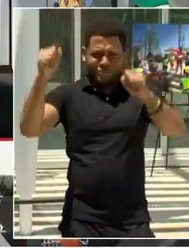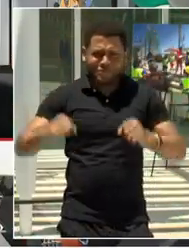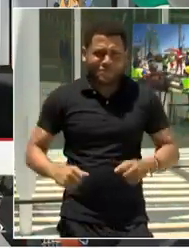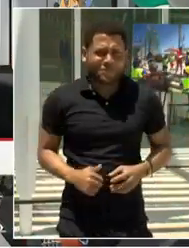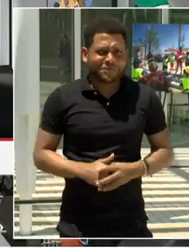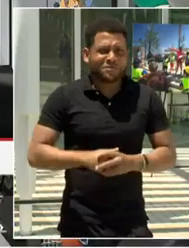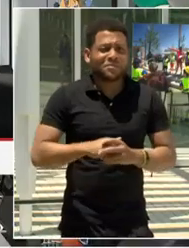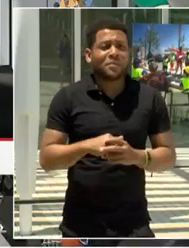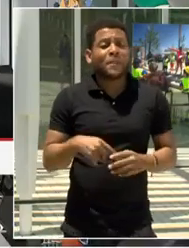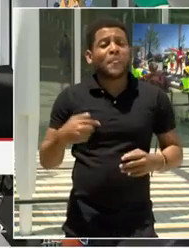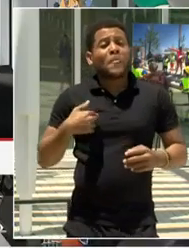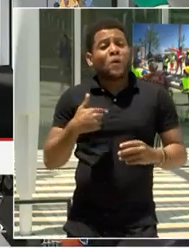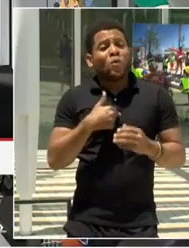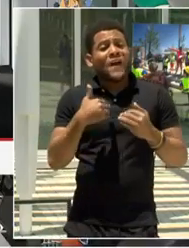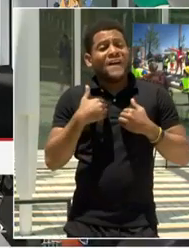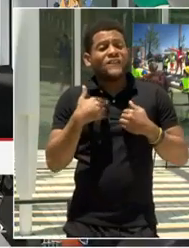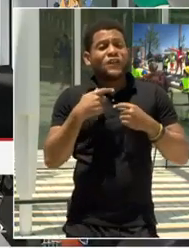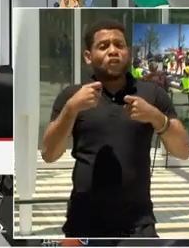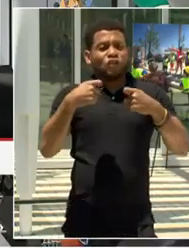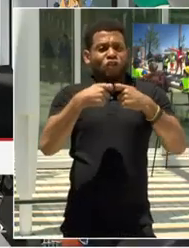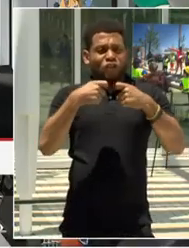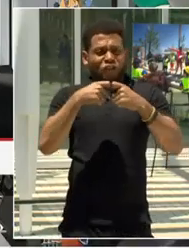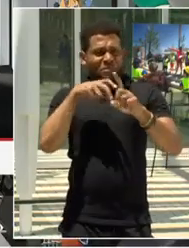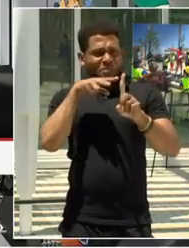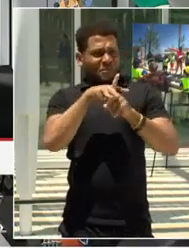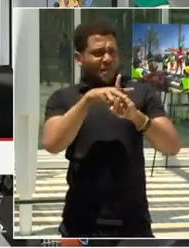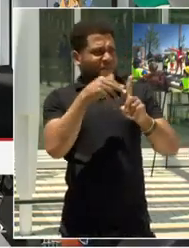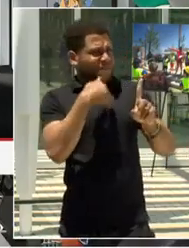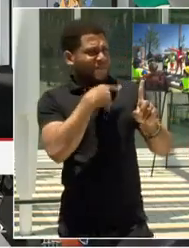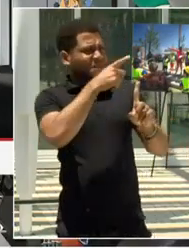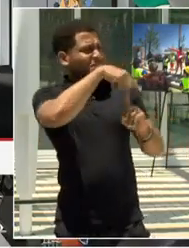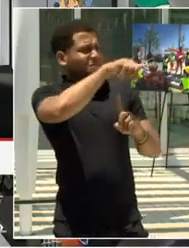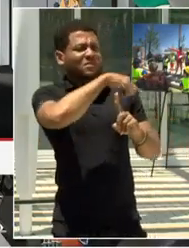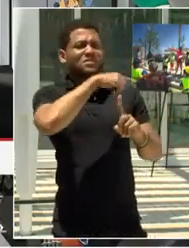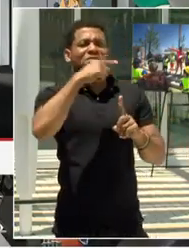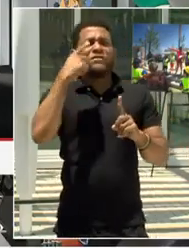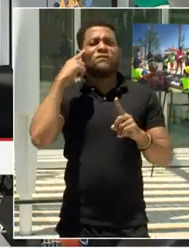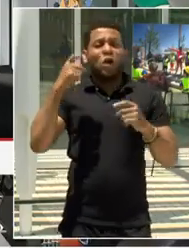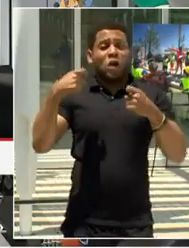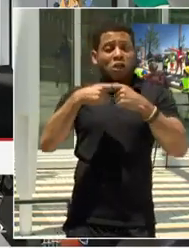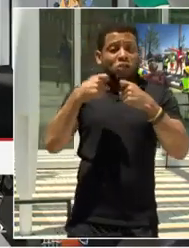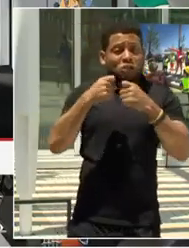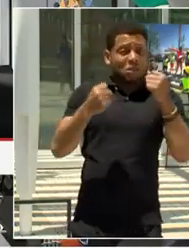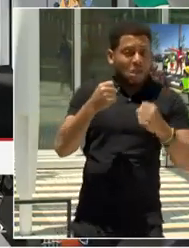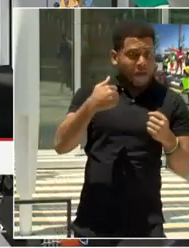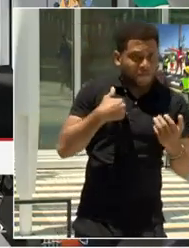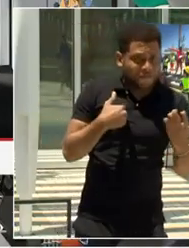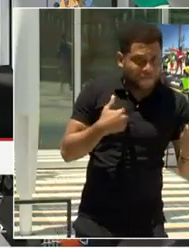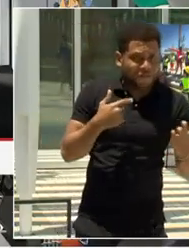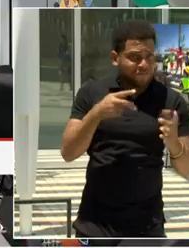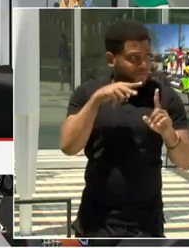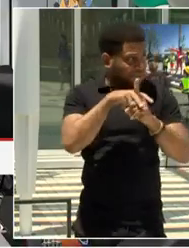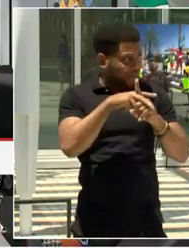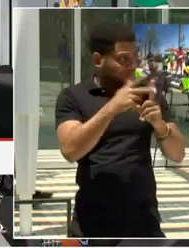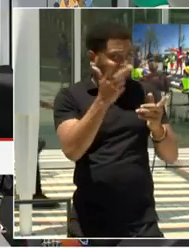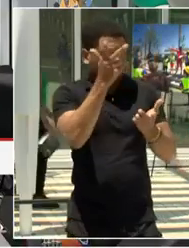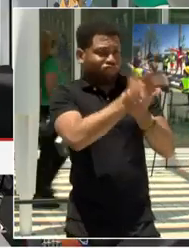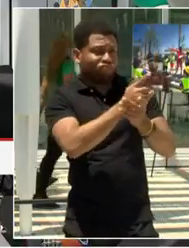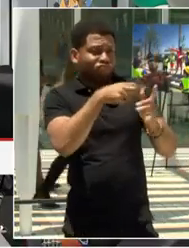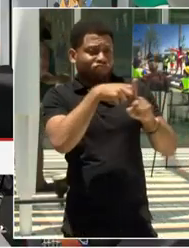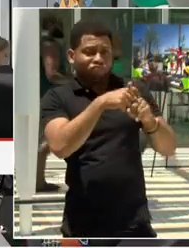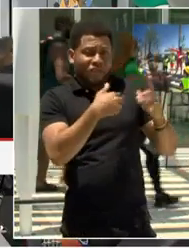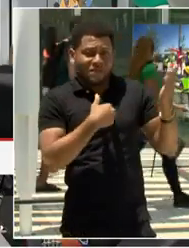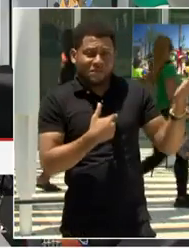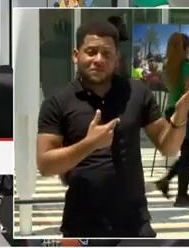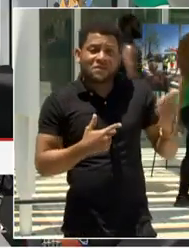right above for DC government's growing fleet of vehicles. This park and this facility are truly unique in our